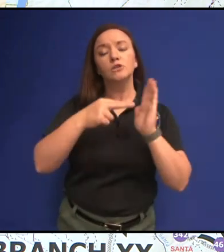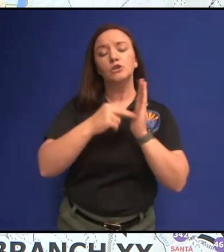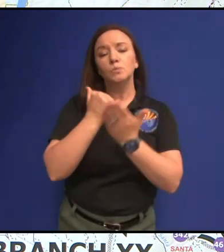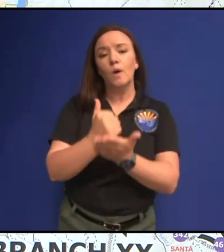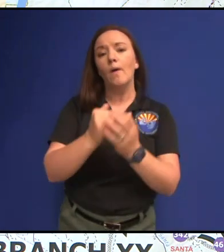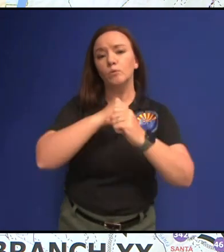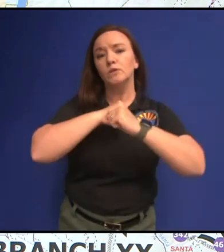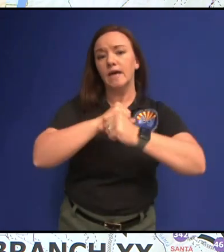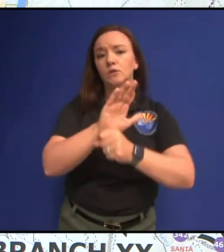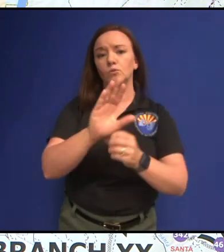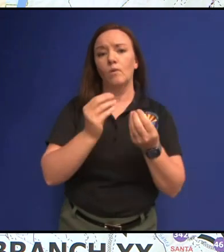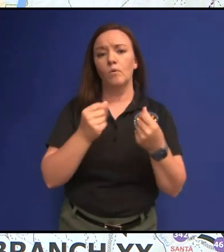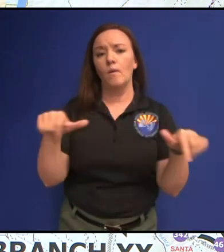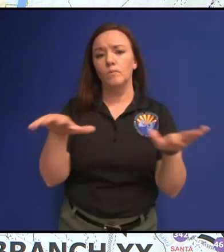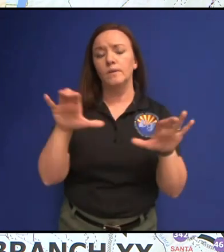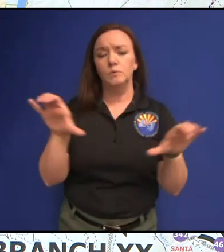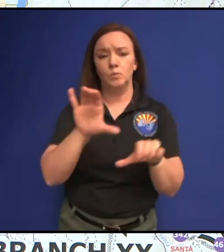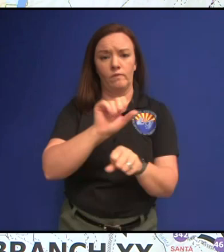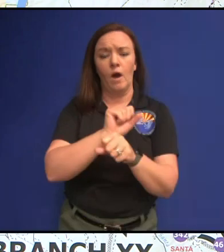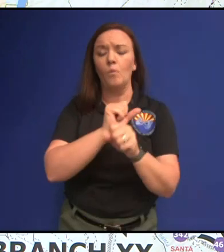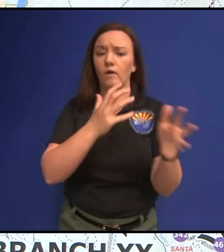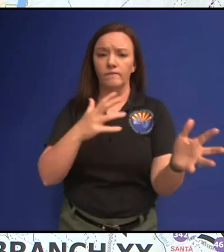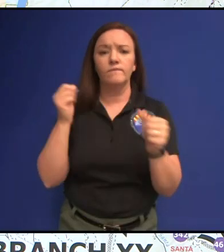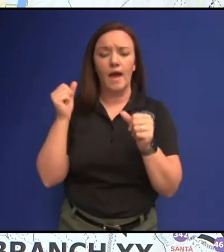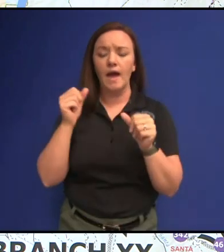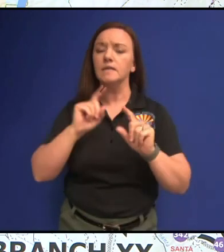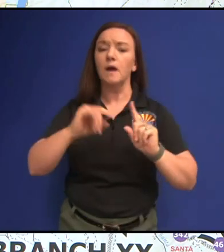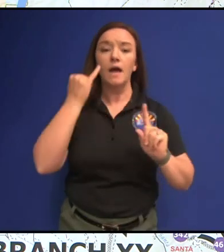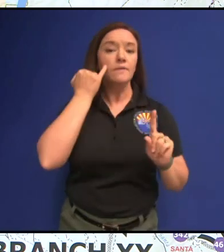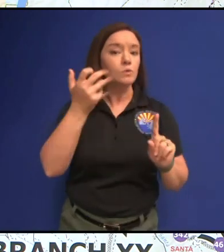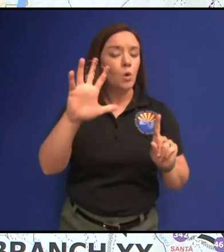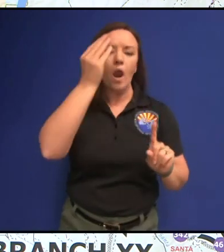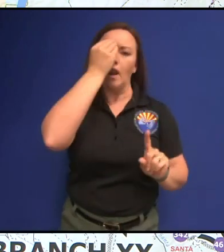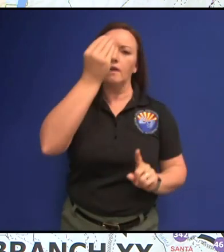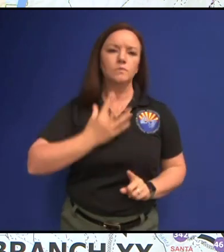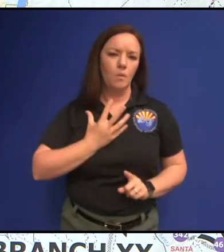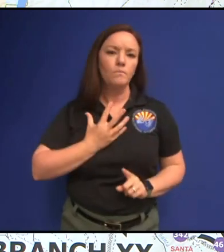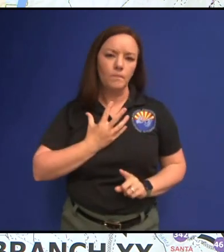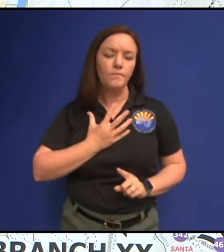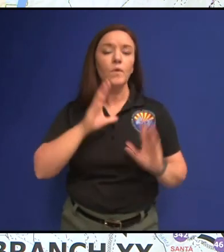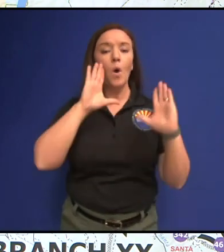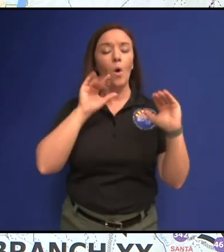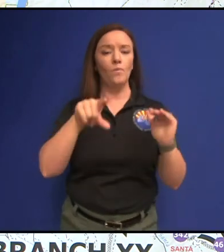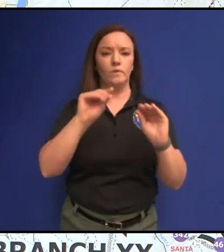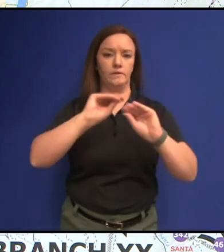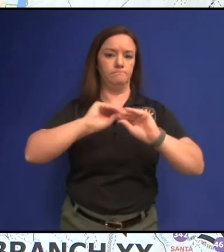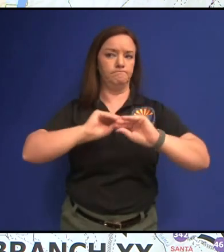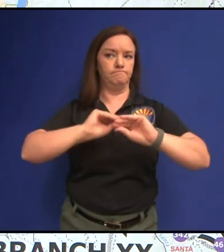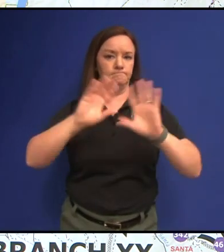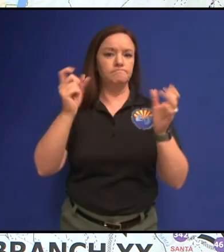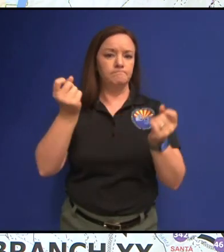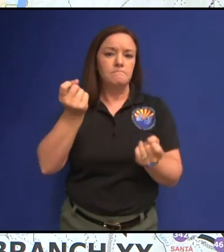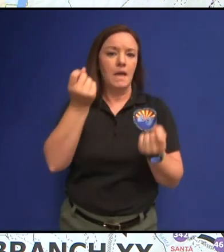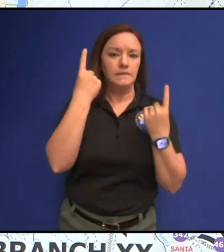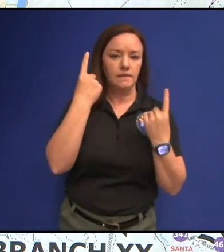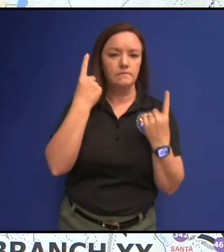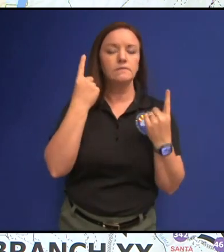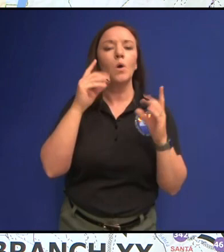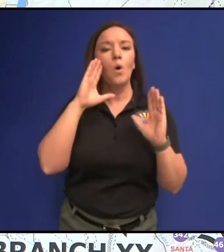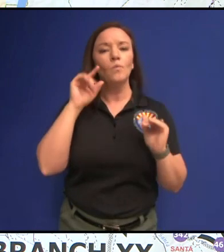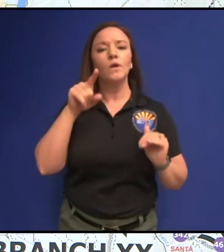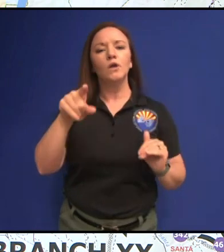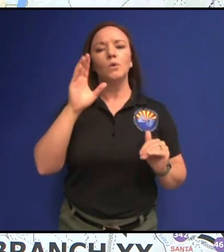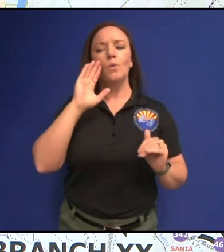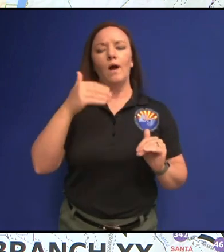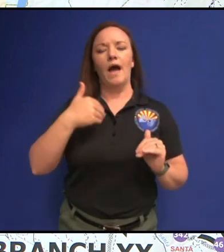done in a timely manner. So hopefully that makes sense, and hopefully that'll allow you to have a little bit of empathy.